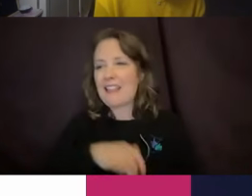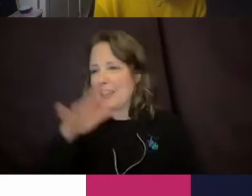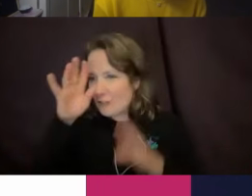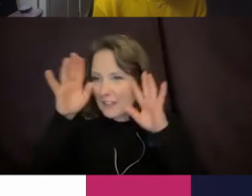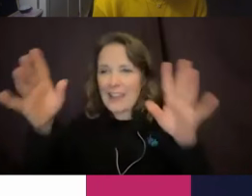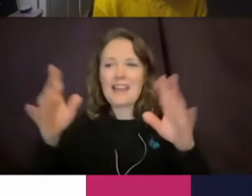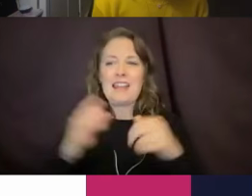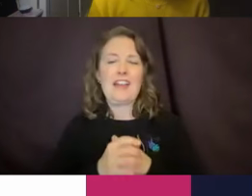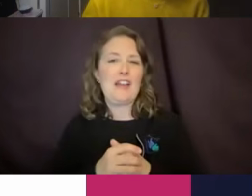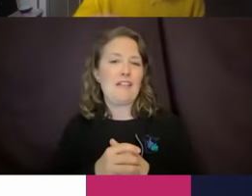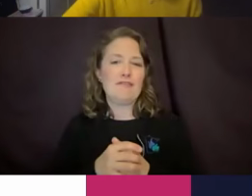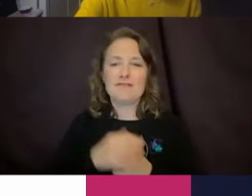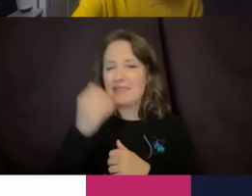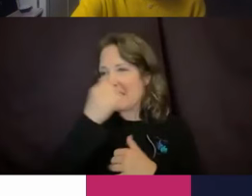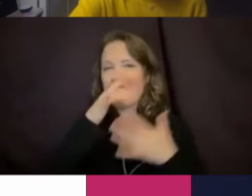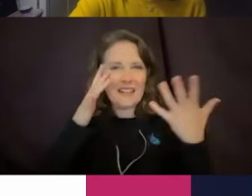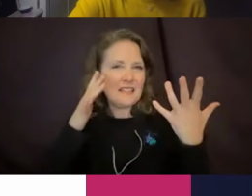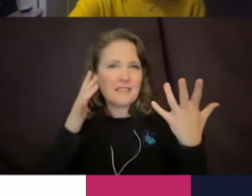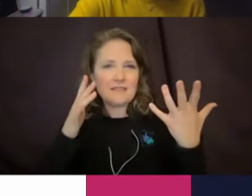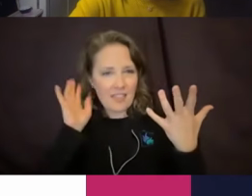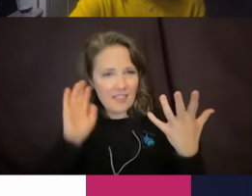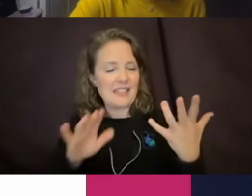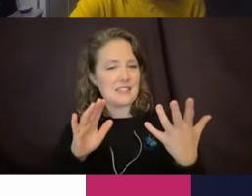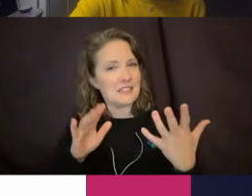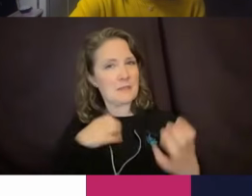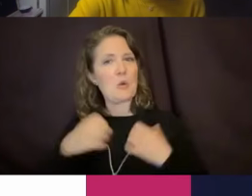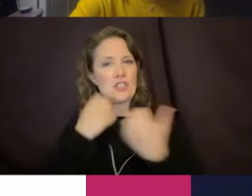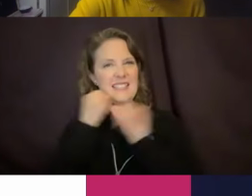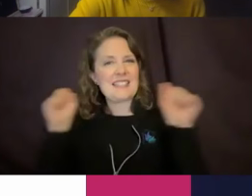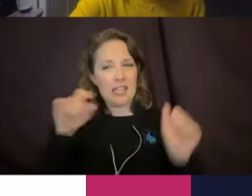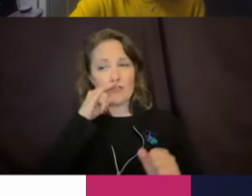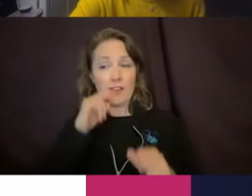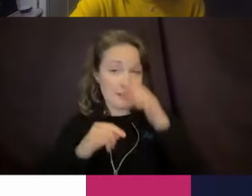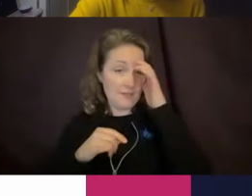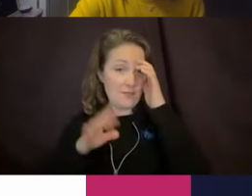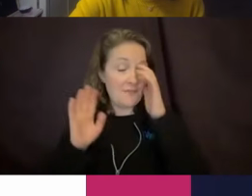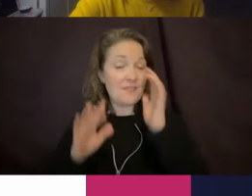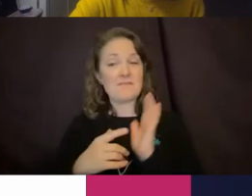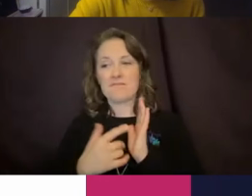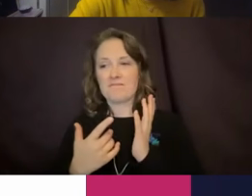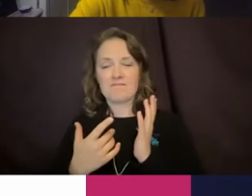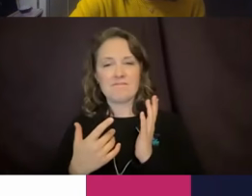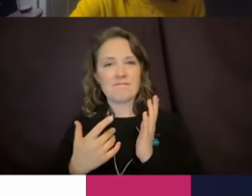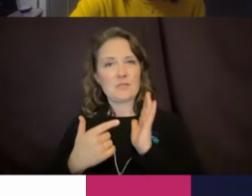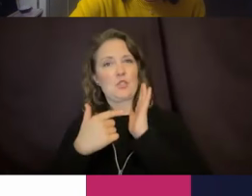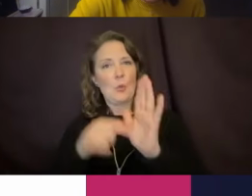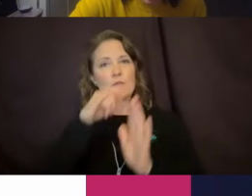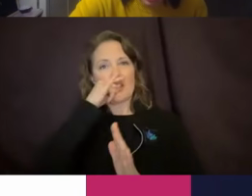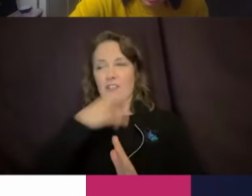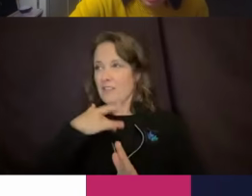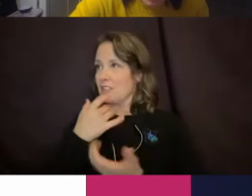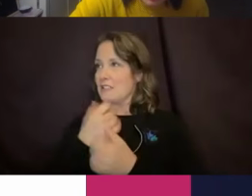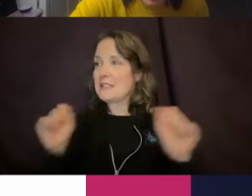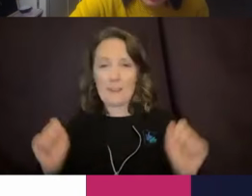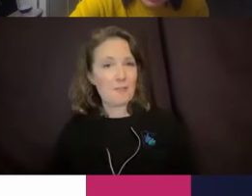able to share those sides of them with adults can be really indicative of that child feeling emotionally safe.